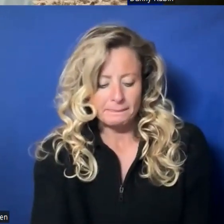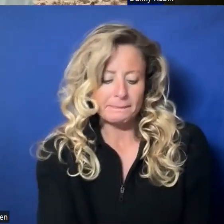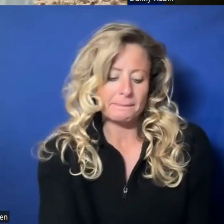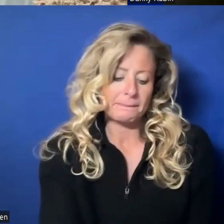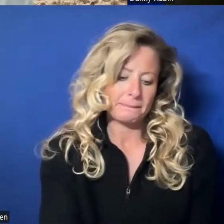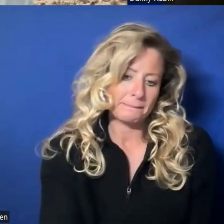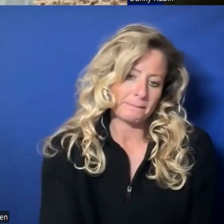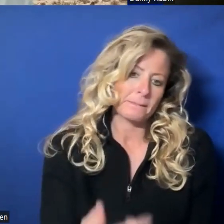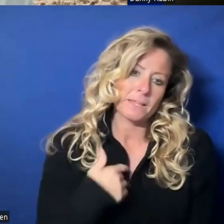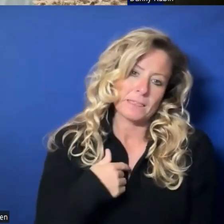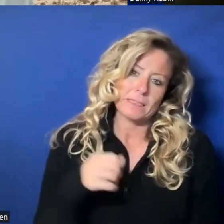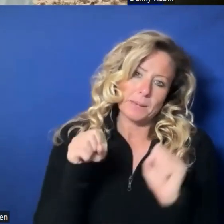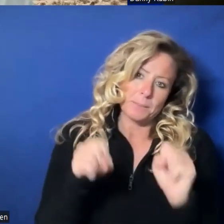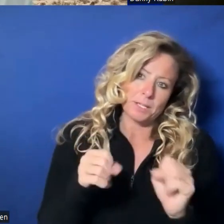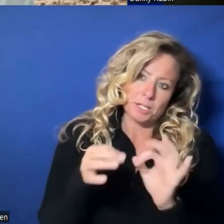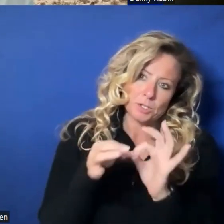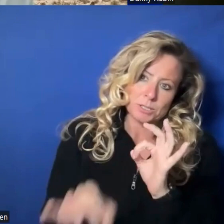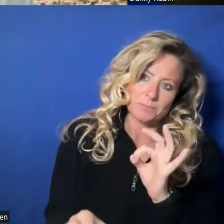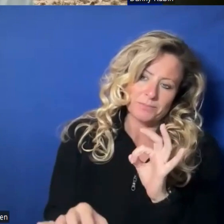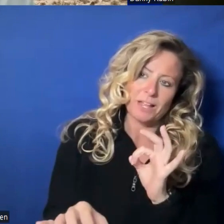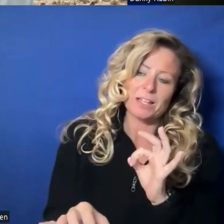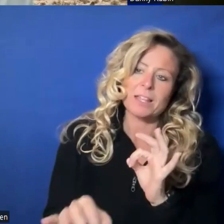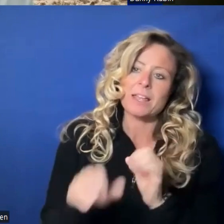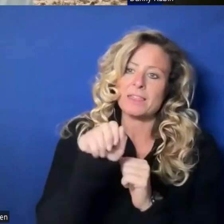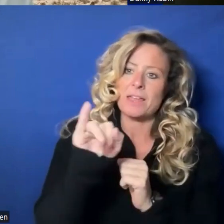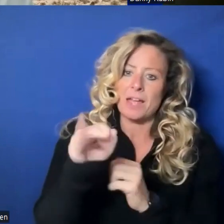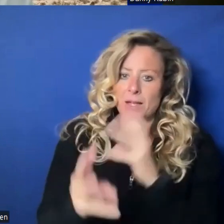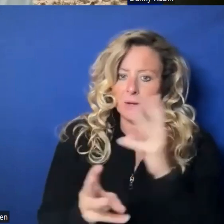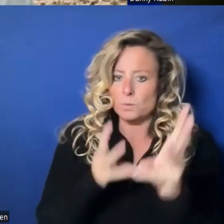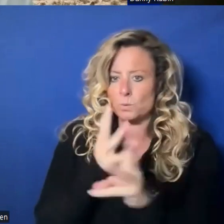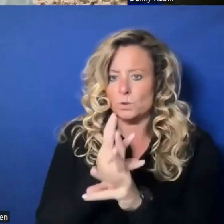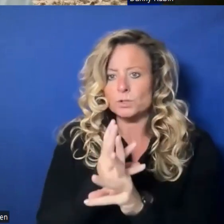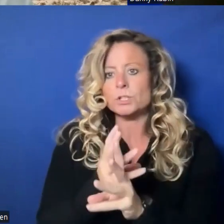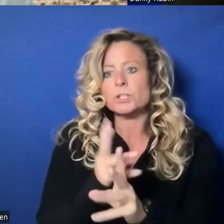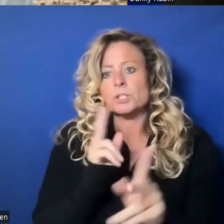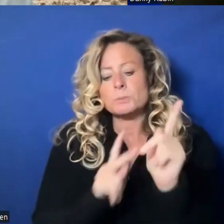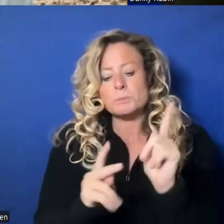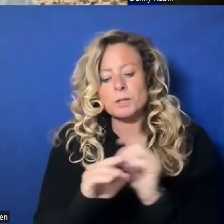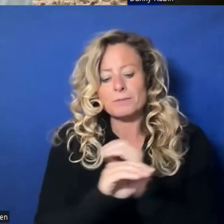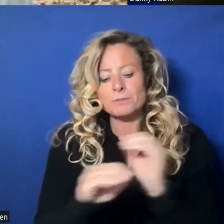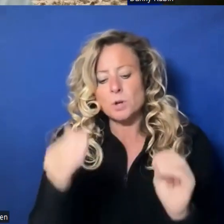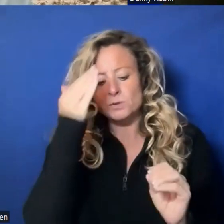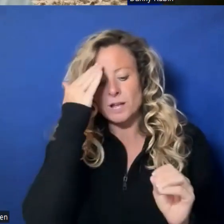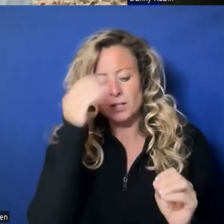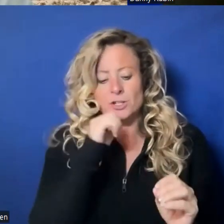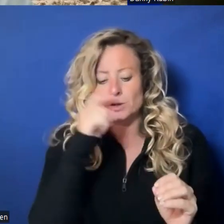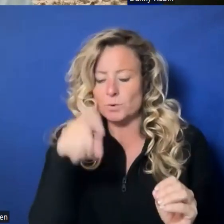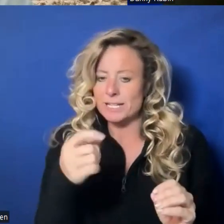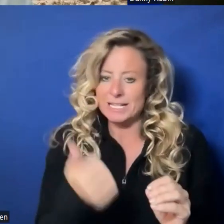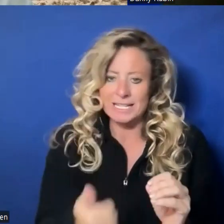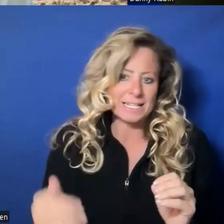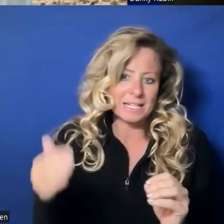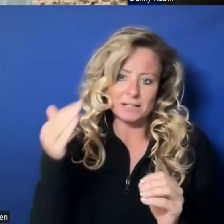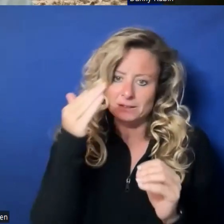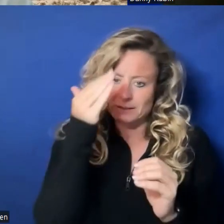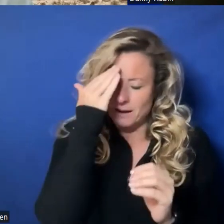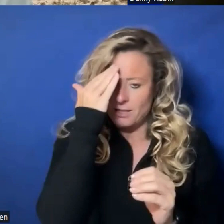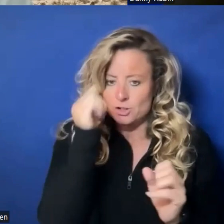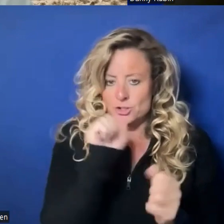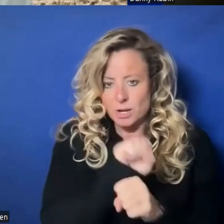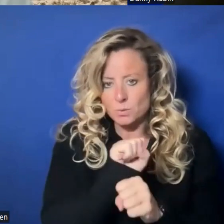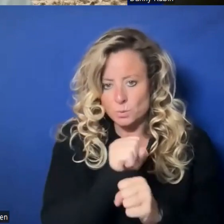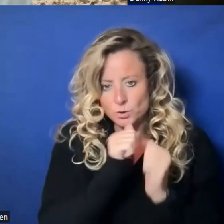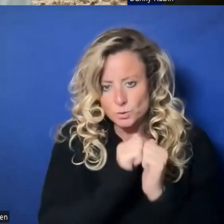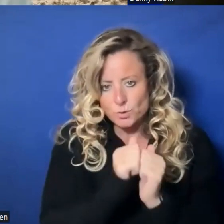to simplify the AI world so people that have no knowledge and they don't need any knowledge can work with me